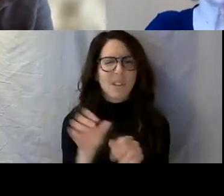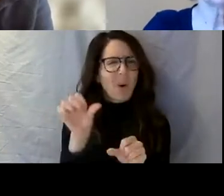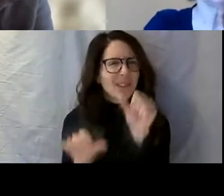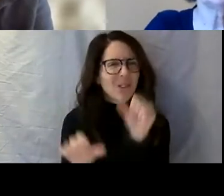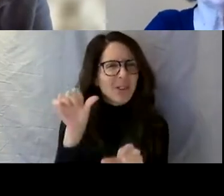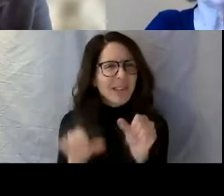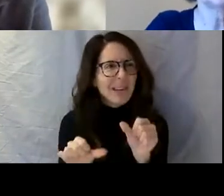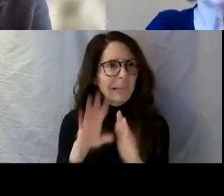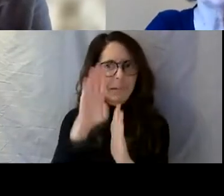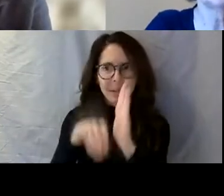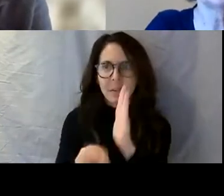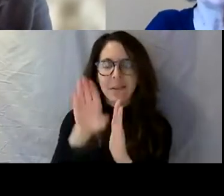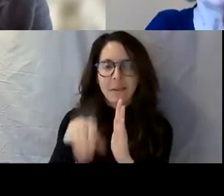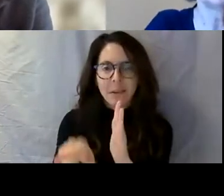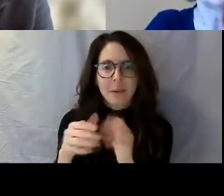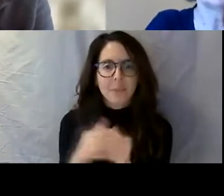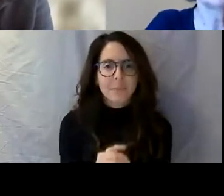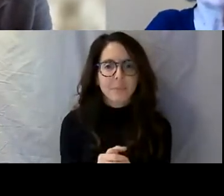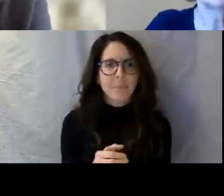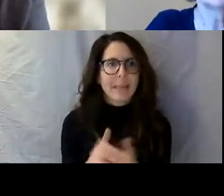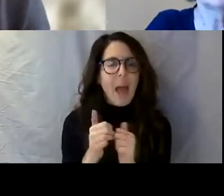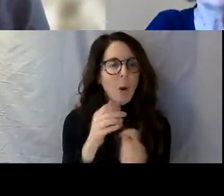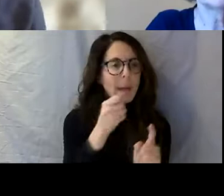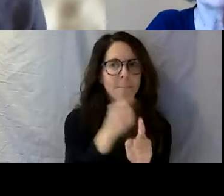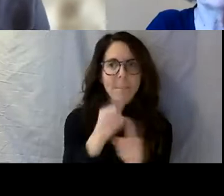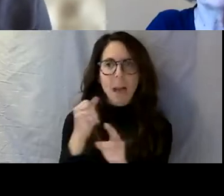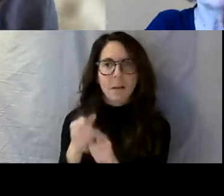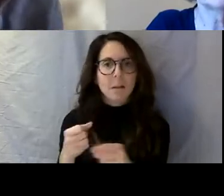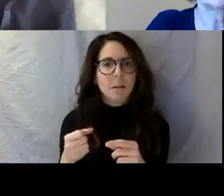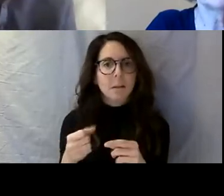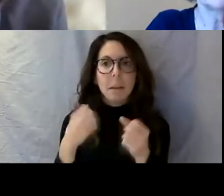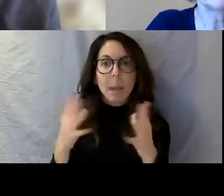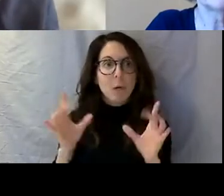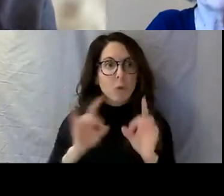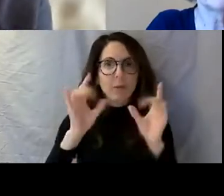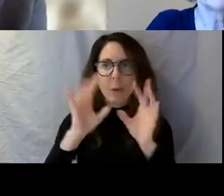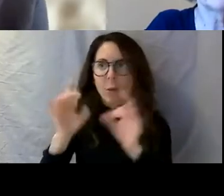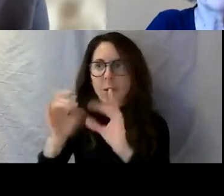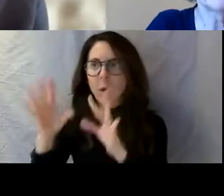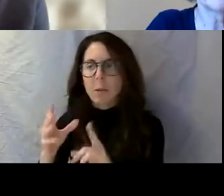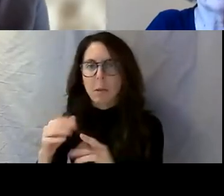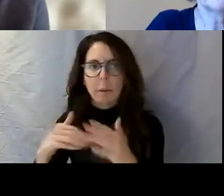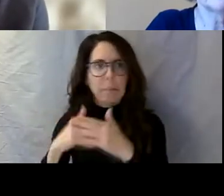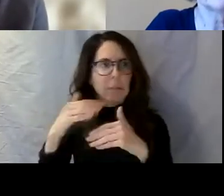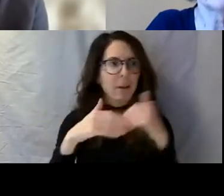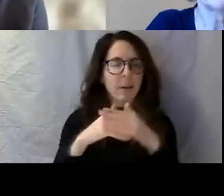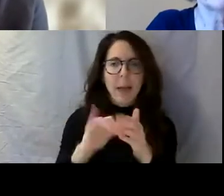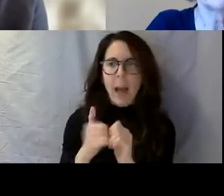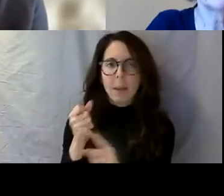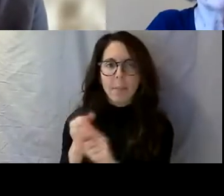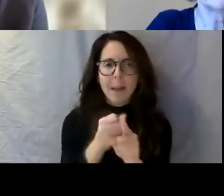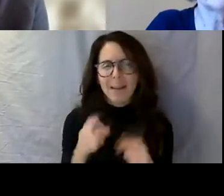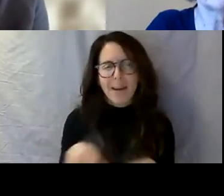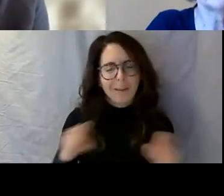uncertainty is the intersectional impact of several crises and opportunities. And we're all aware of this, I think, the